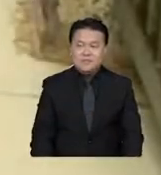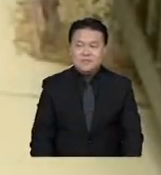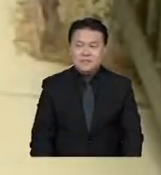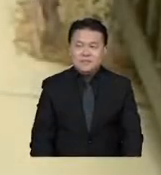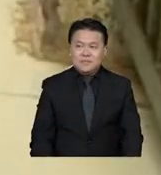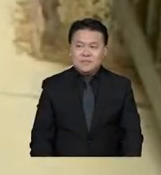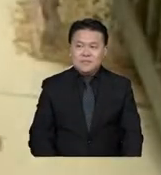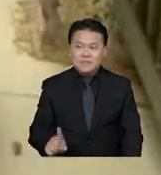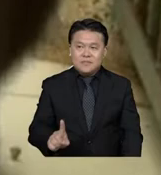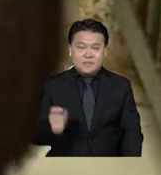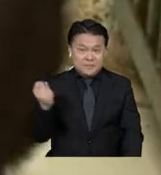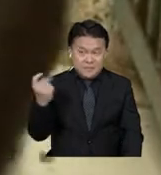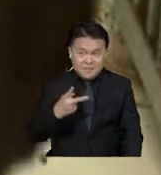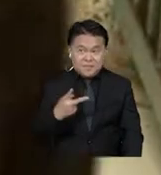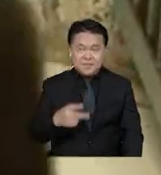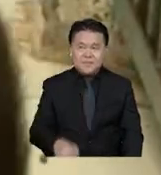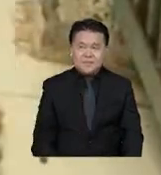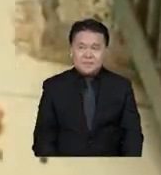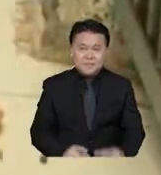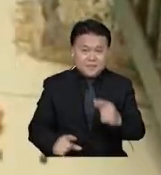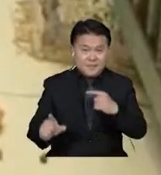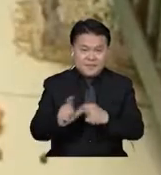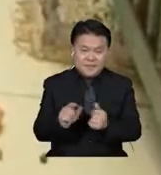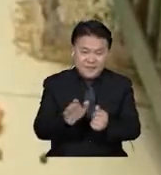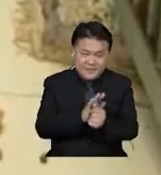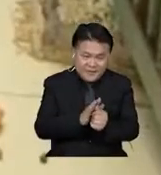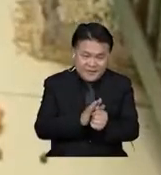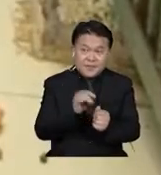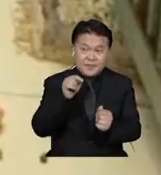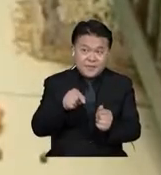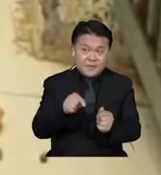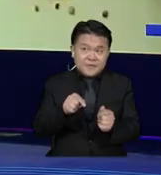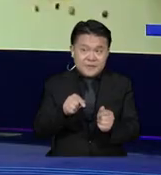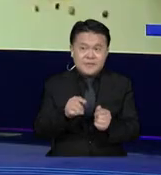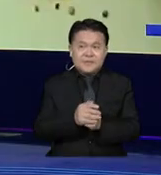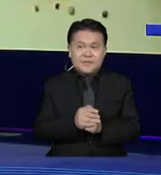more friendliness, there we go, fun. With more friendliness